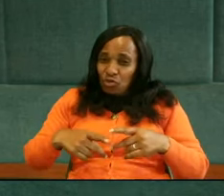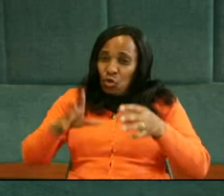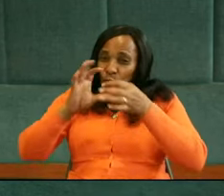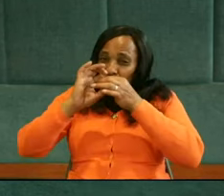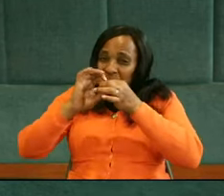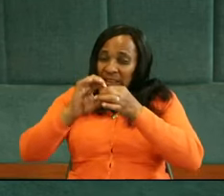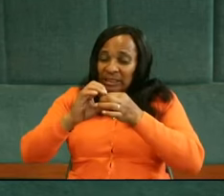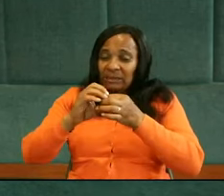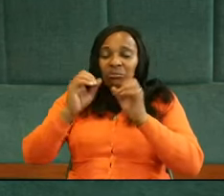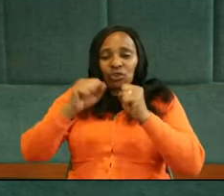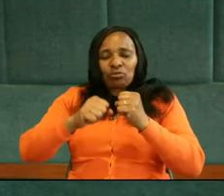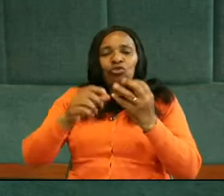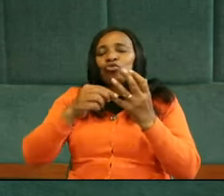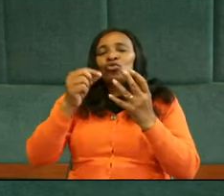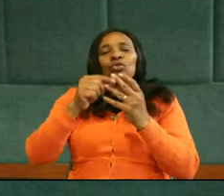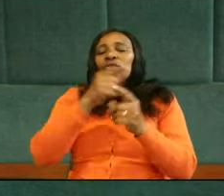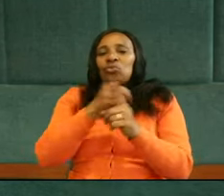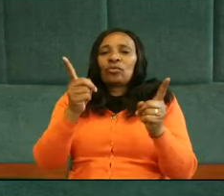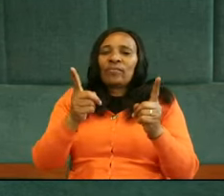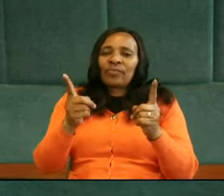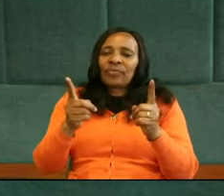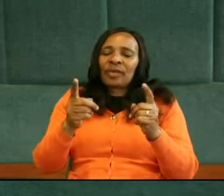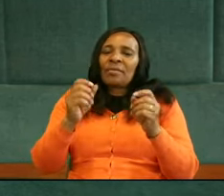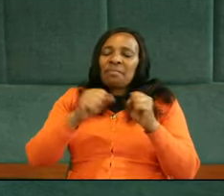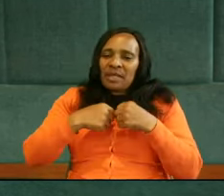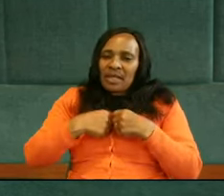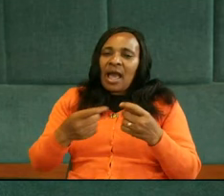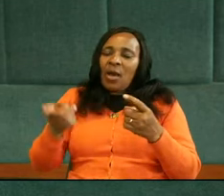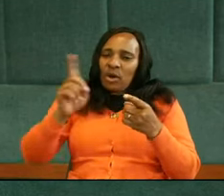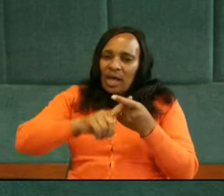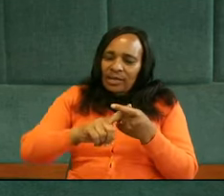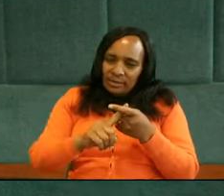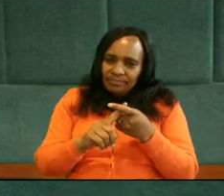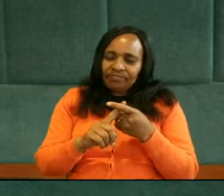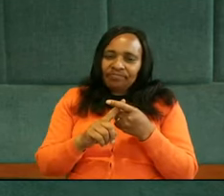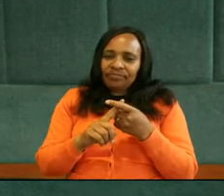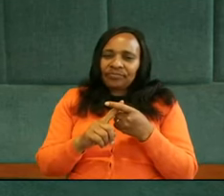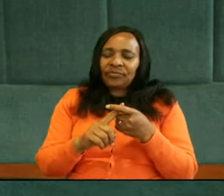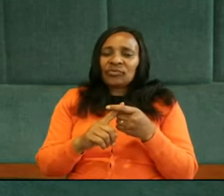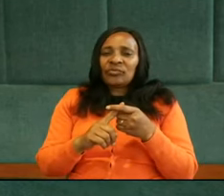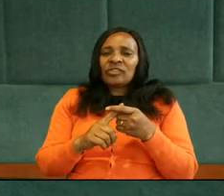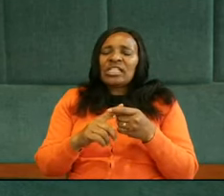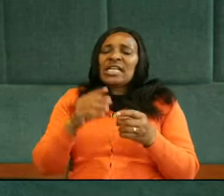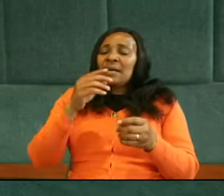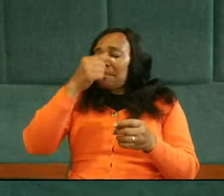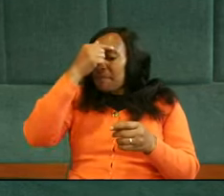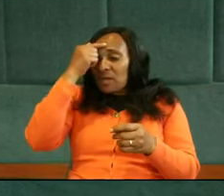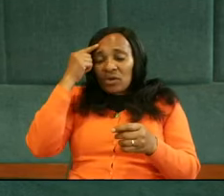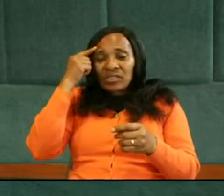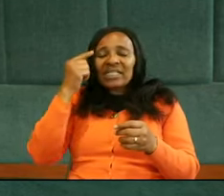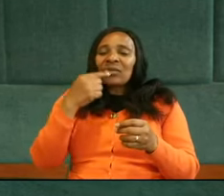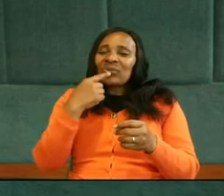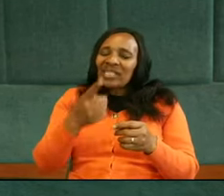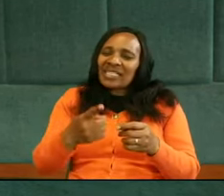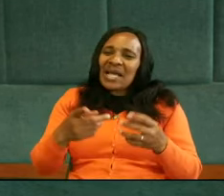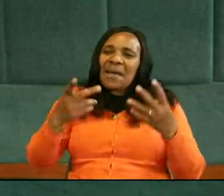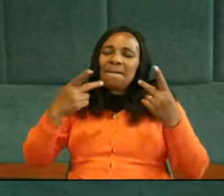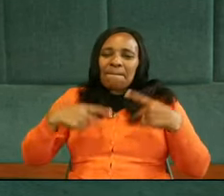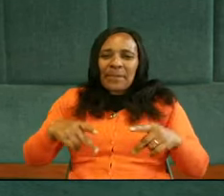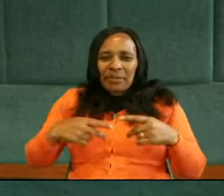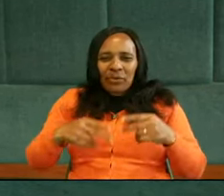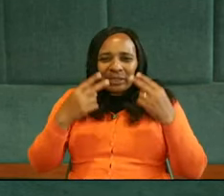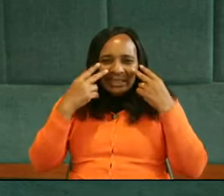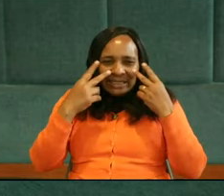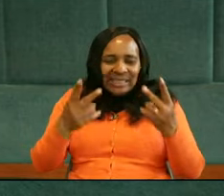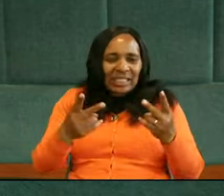circle of influence. Yeah. Mm-hmm. If I can add on that, on top of that, it's because, as you said, if people see